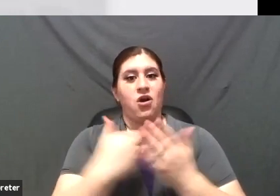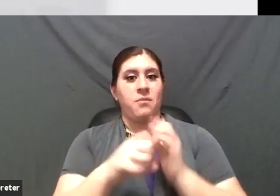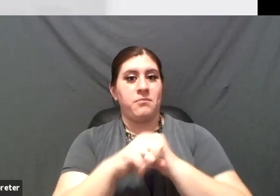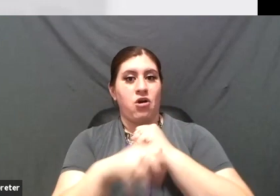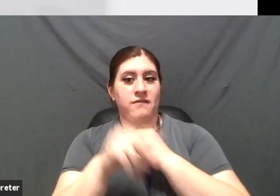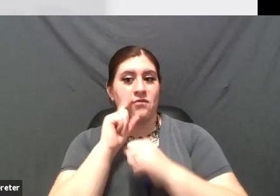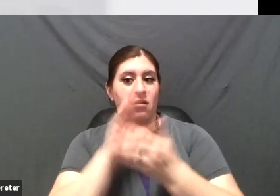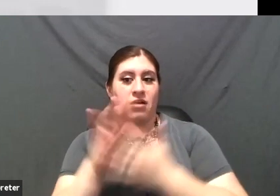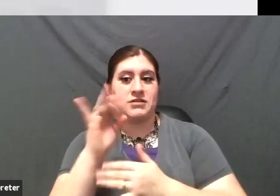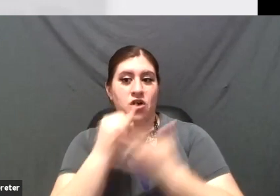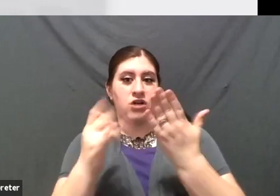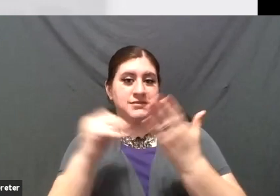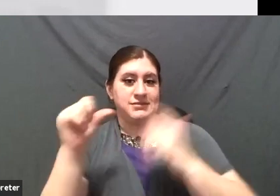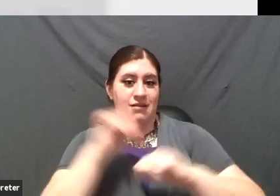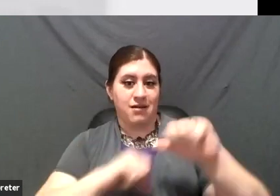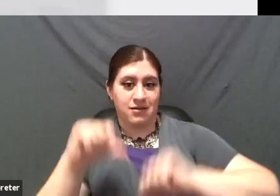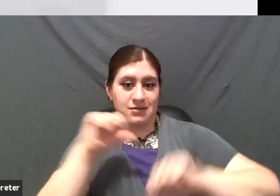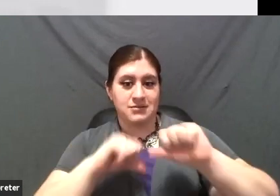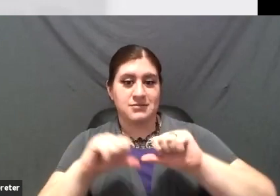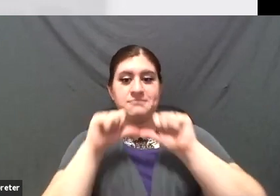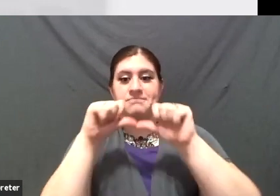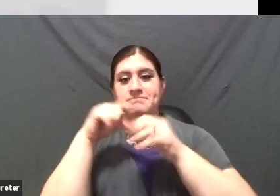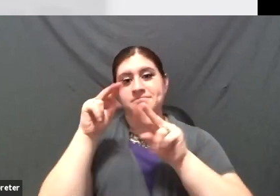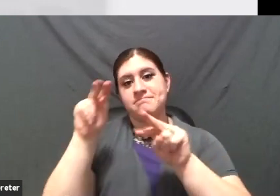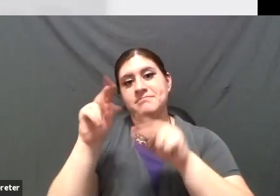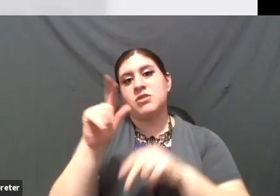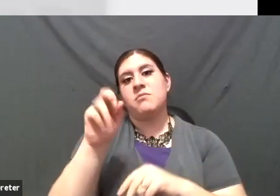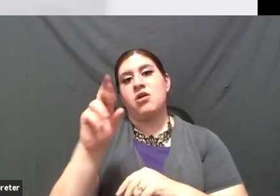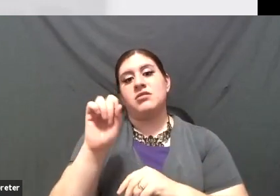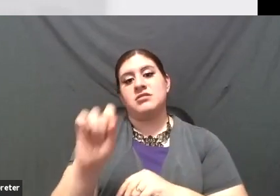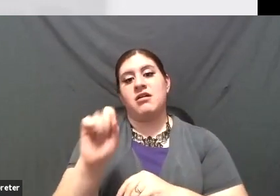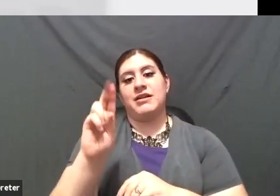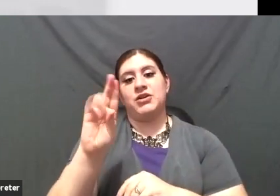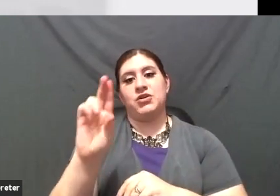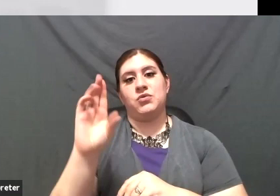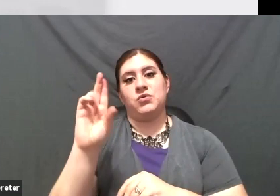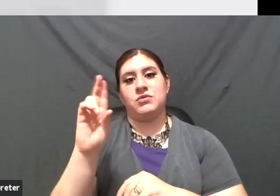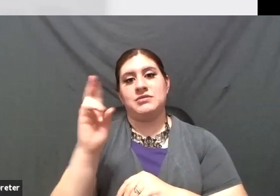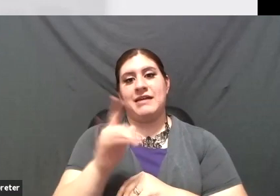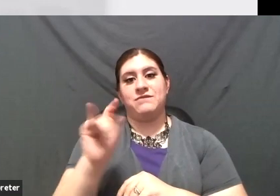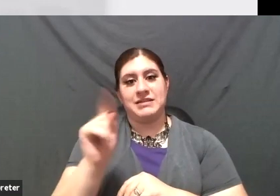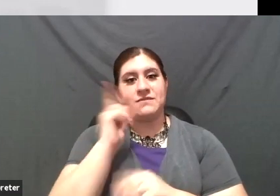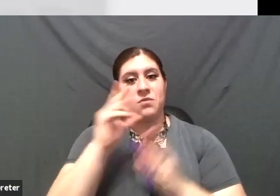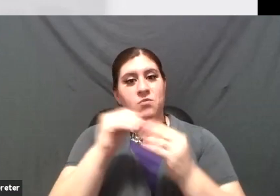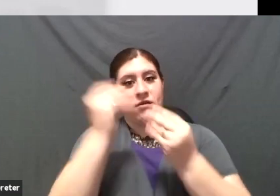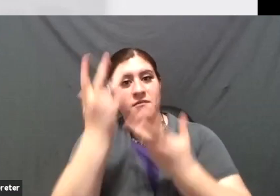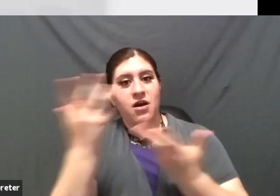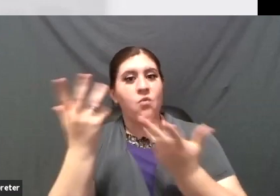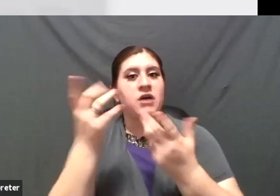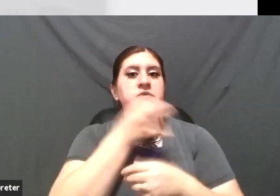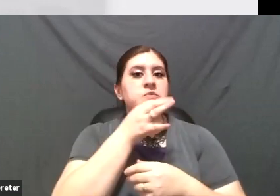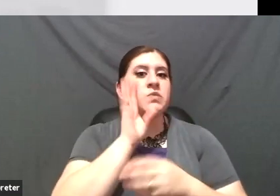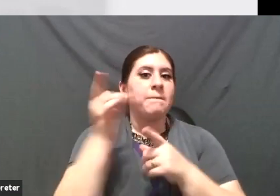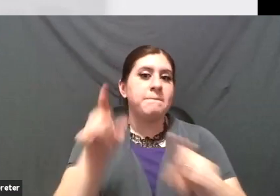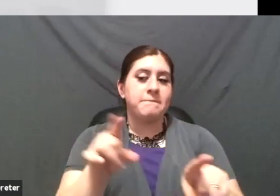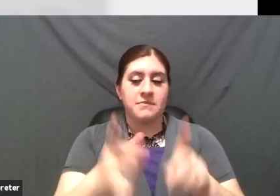the College of Arts and Sciences. Continue to check lamar.edu/visit for more information on what's to come. And then